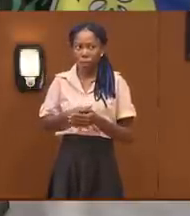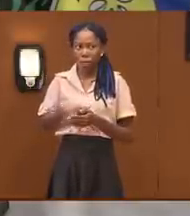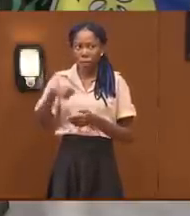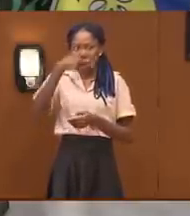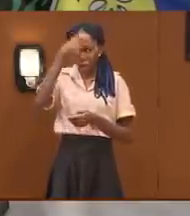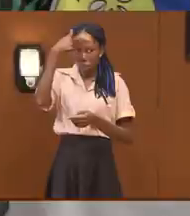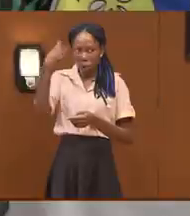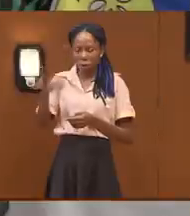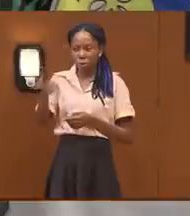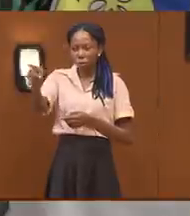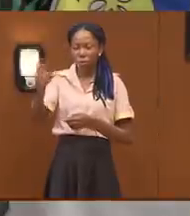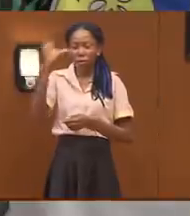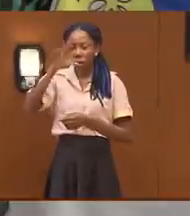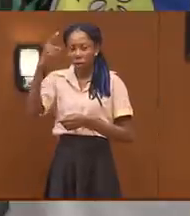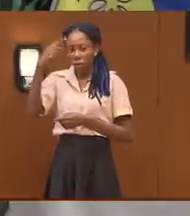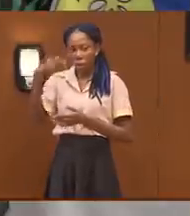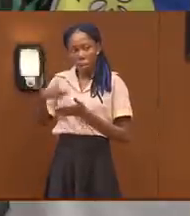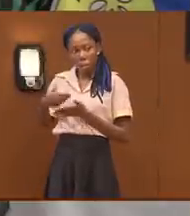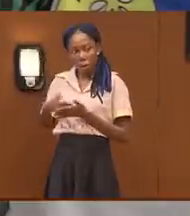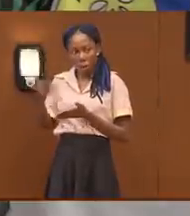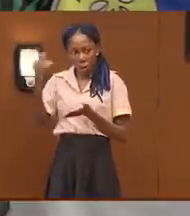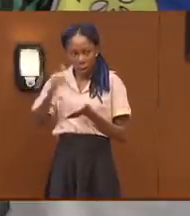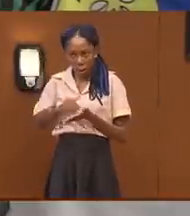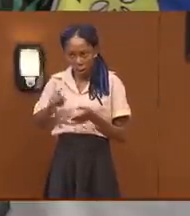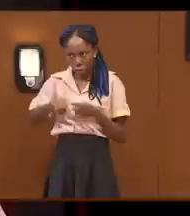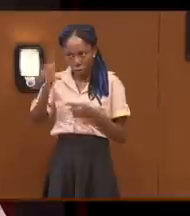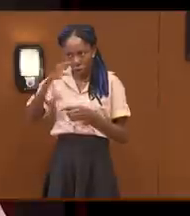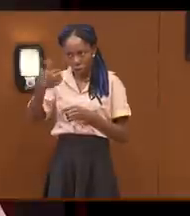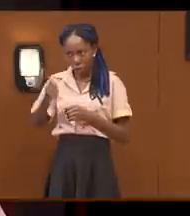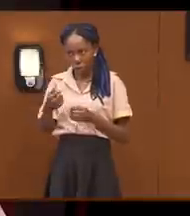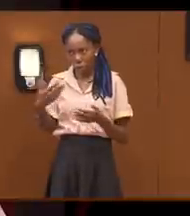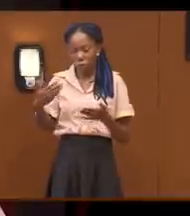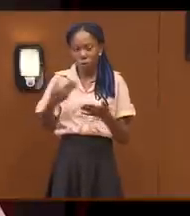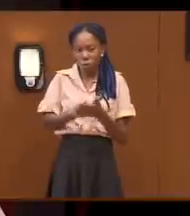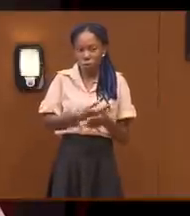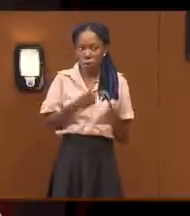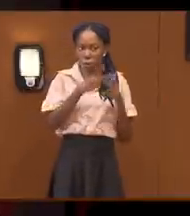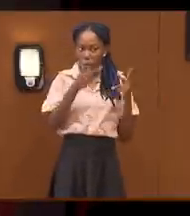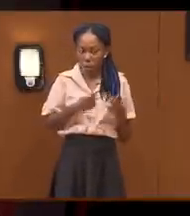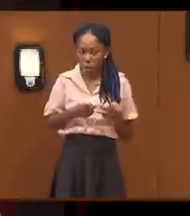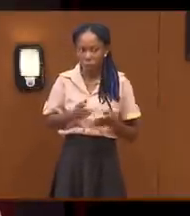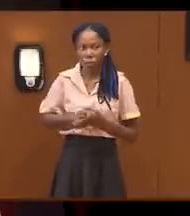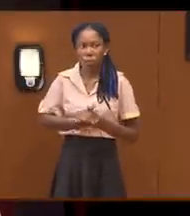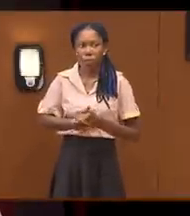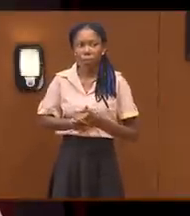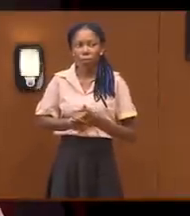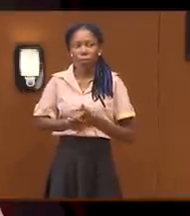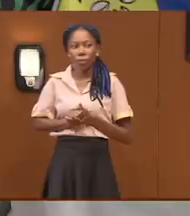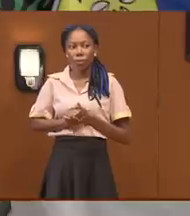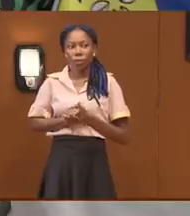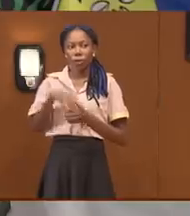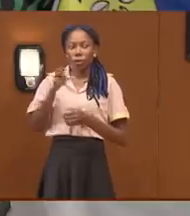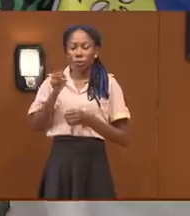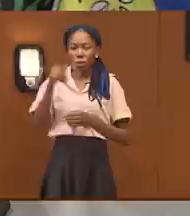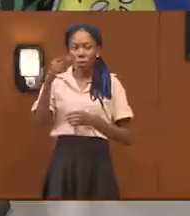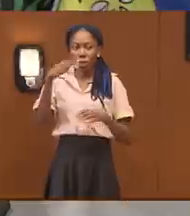Because I know you still have to look for money to get in new premises. Is that not so? Yes, ma'am. So the